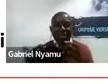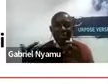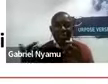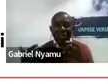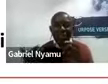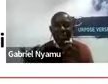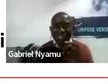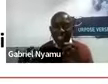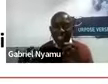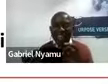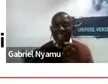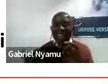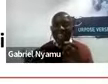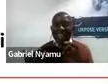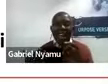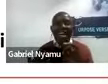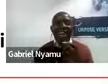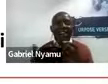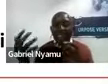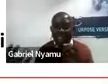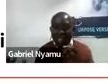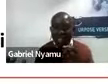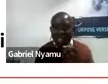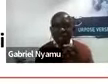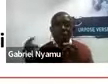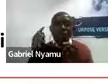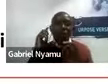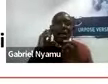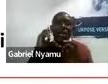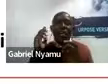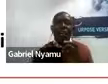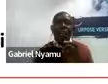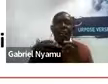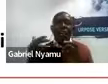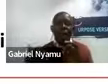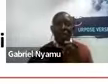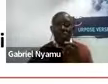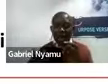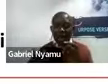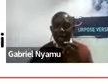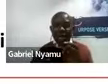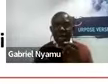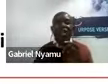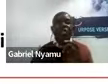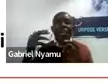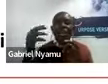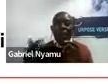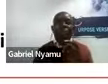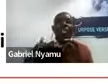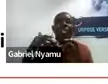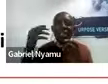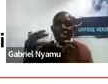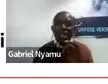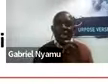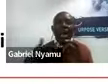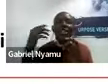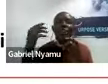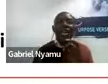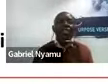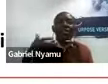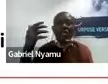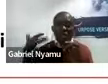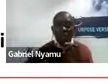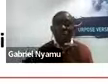me sleep, late. Currently, I love other things. So if you anchor your life on passion, what happens? You keep on changing